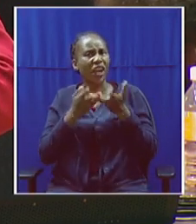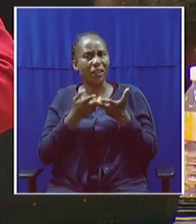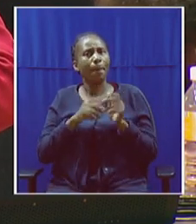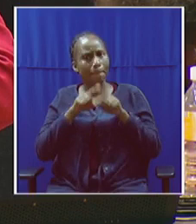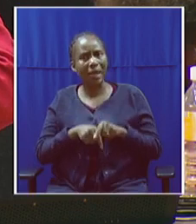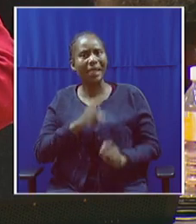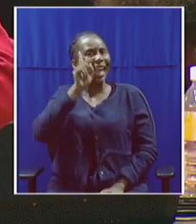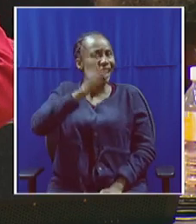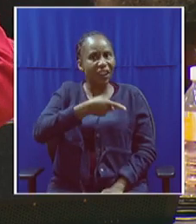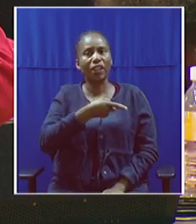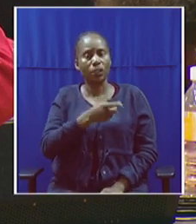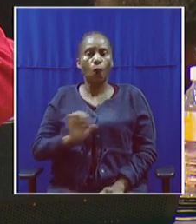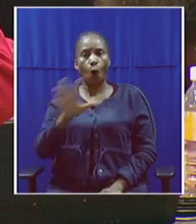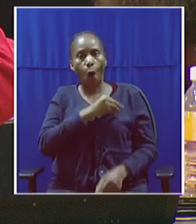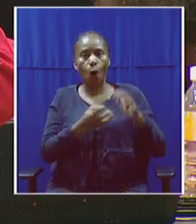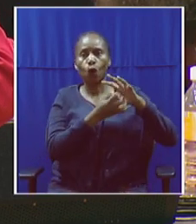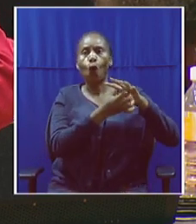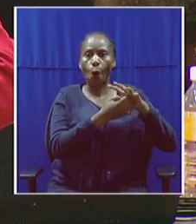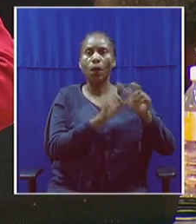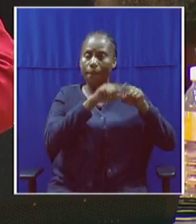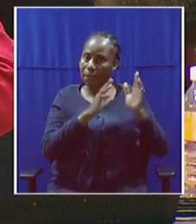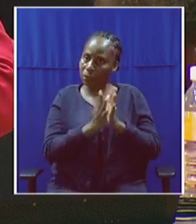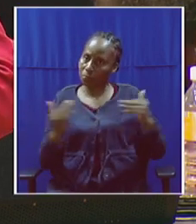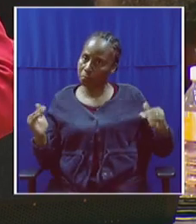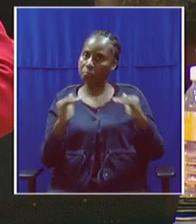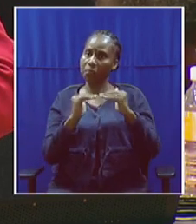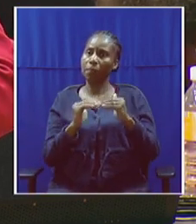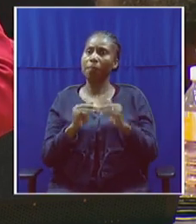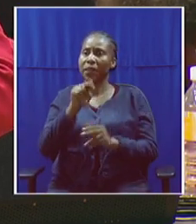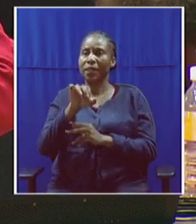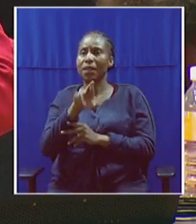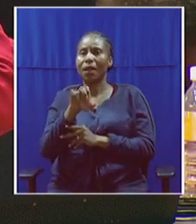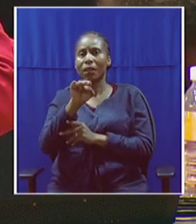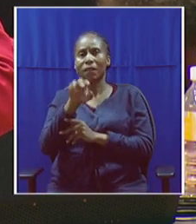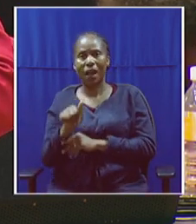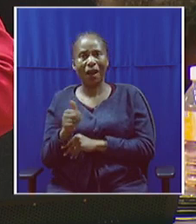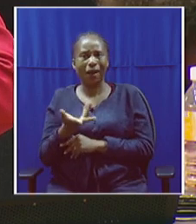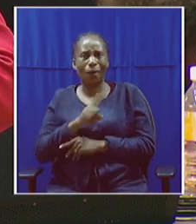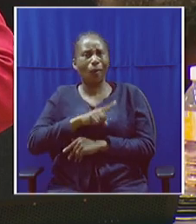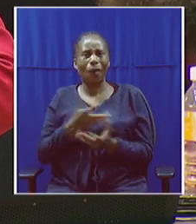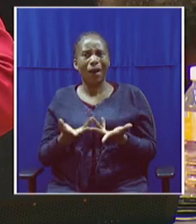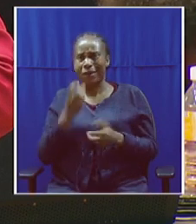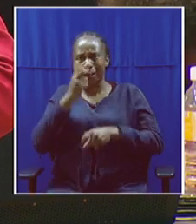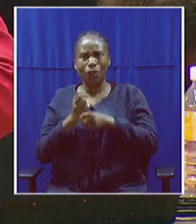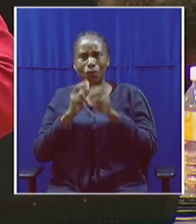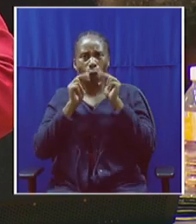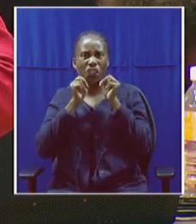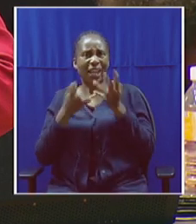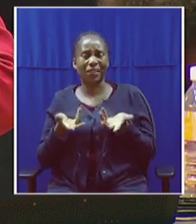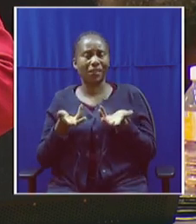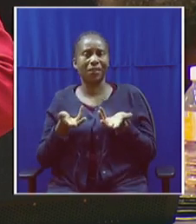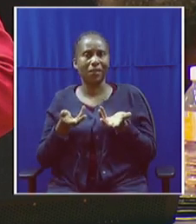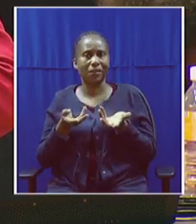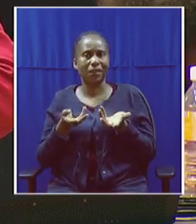be consistent with what n has determine why why why would you want to take forever because you are just